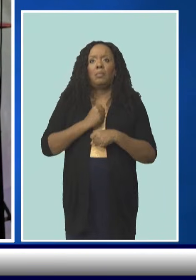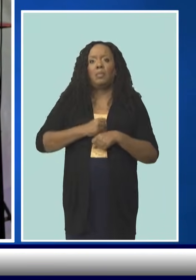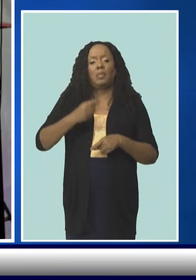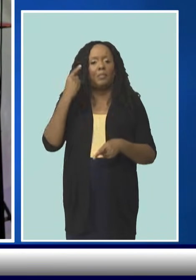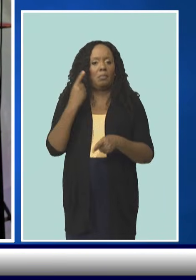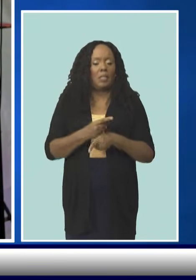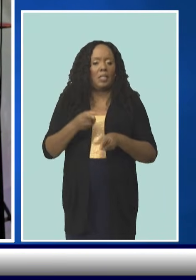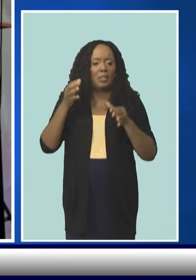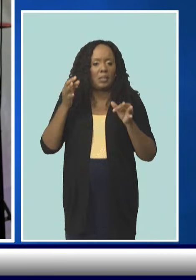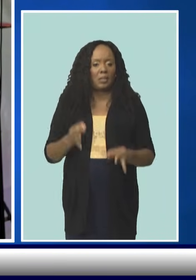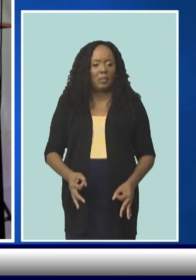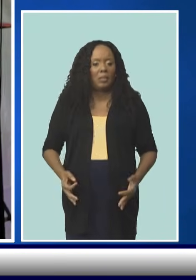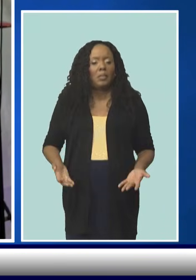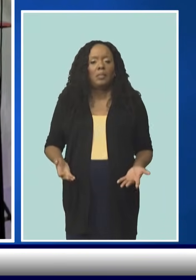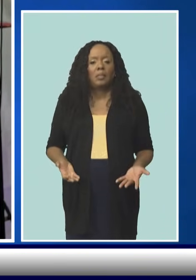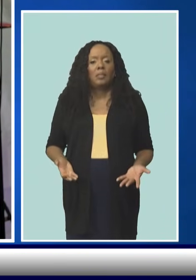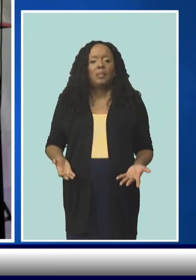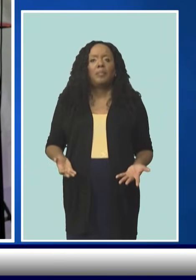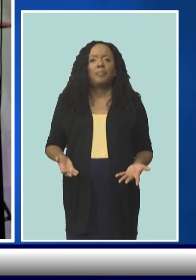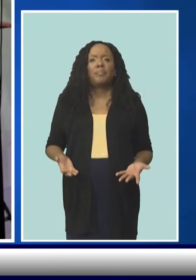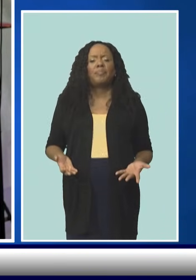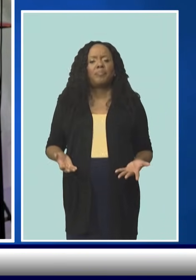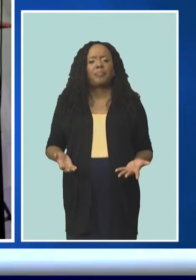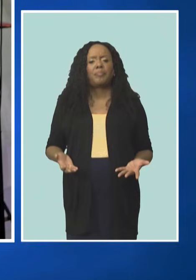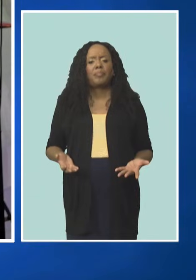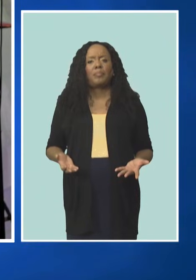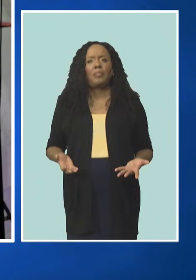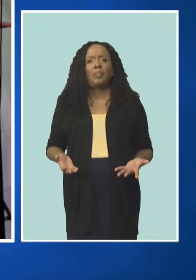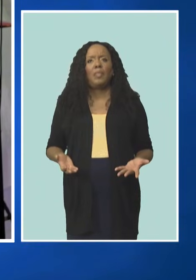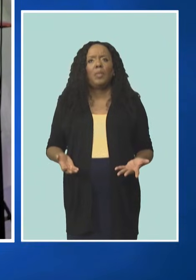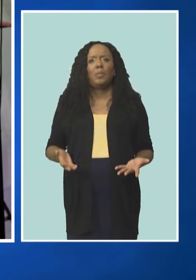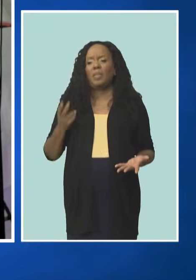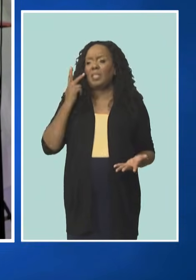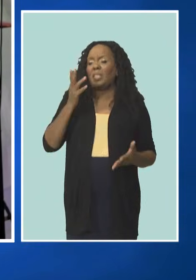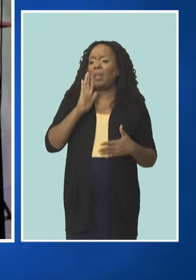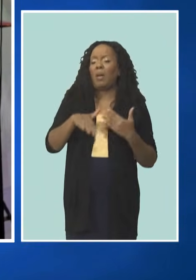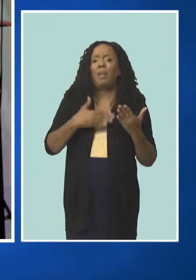decisions against the backdrop of all of the facts.